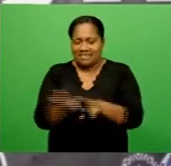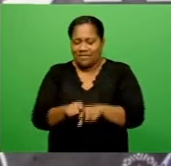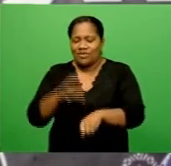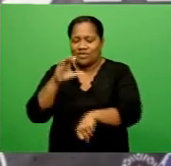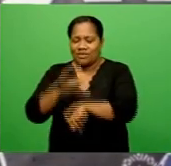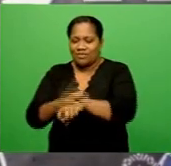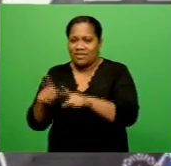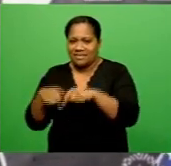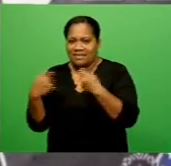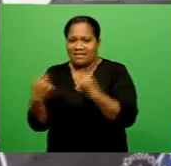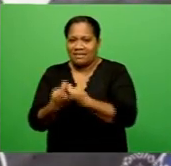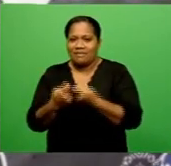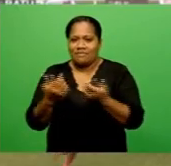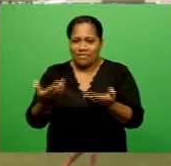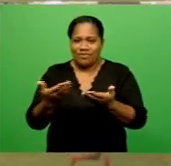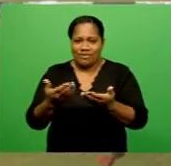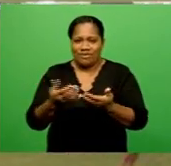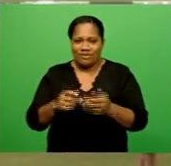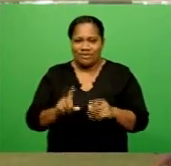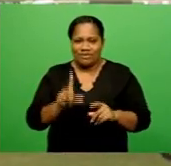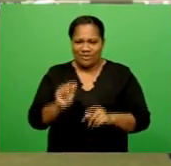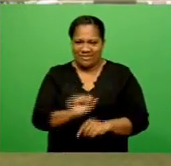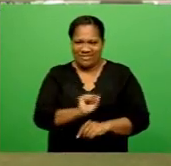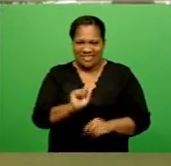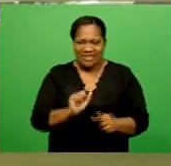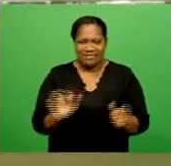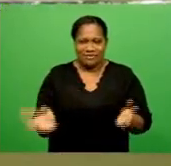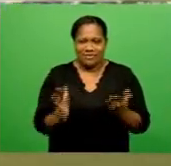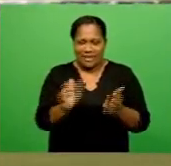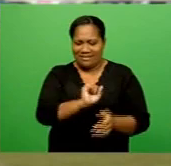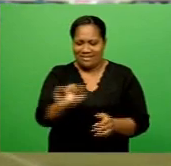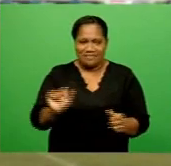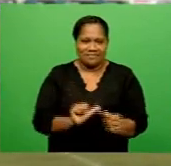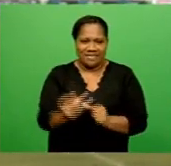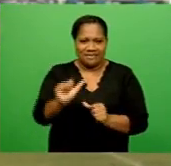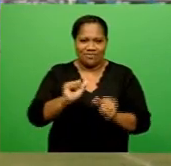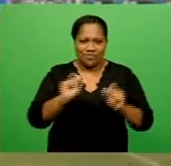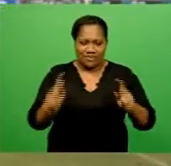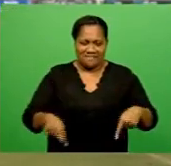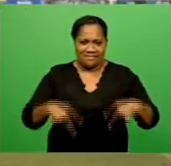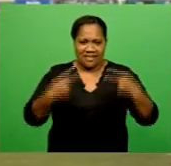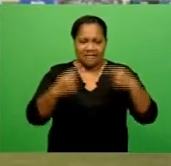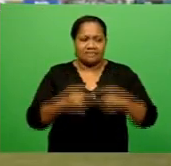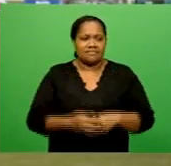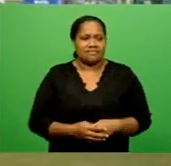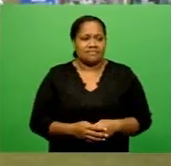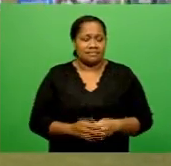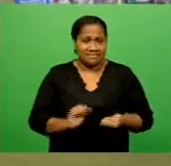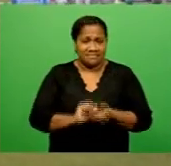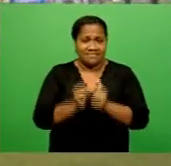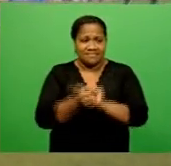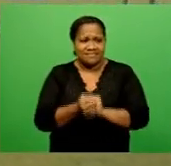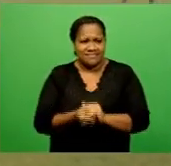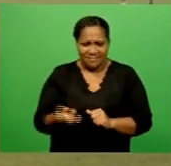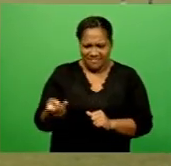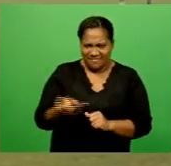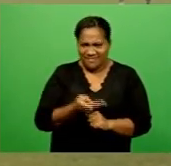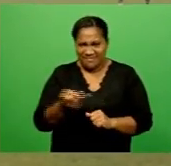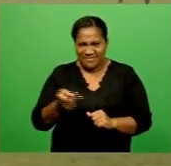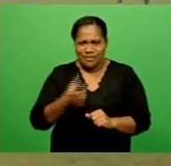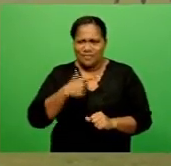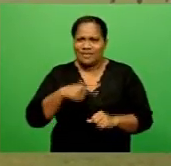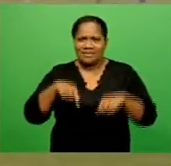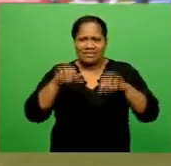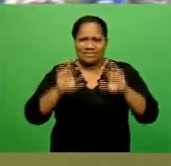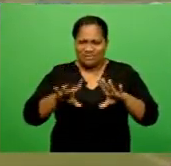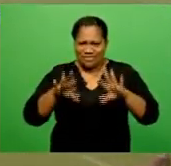best shots in the final. A scrappy game from both sides due to the wet conditions at